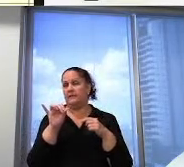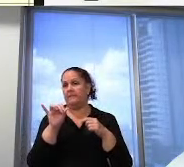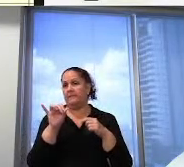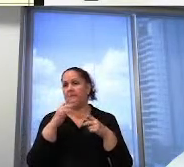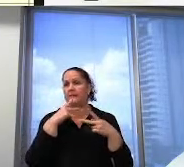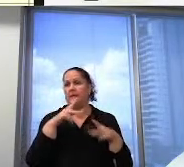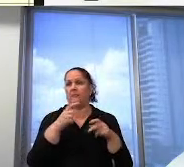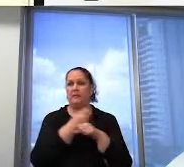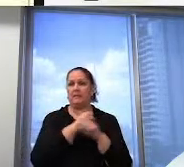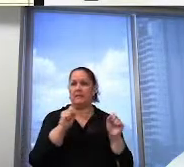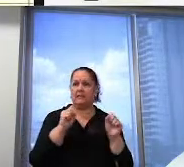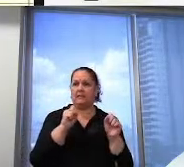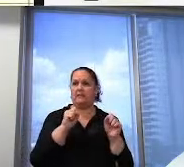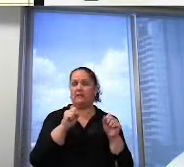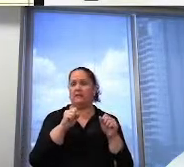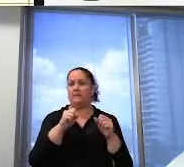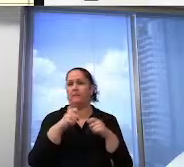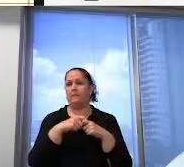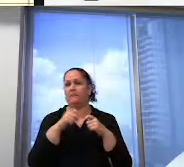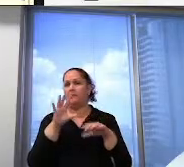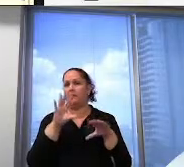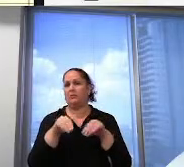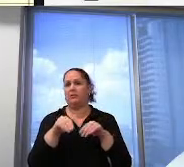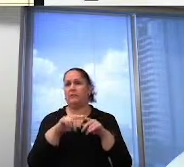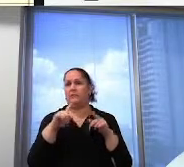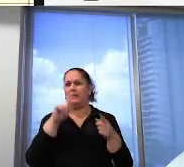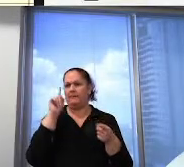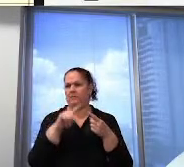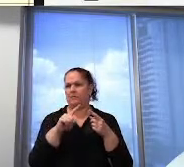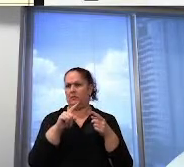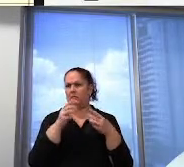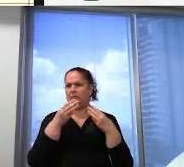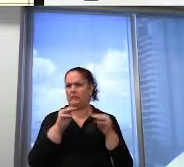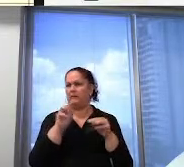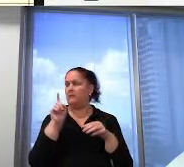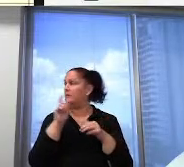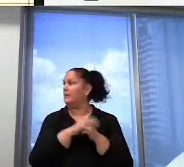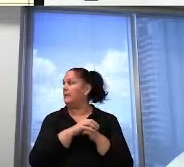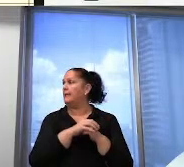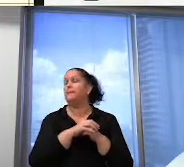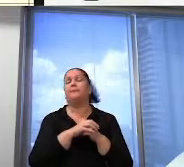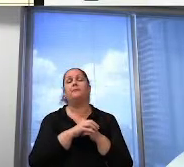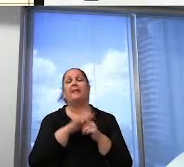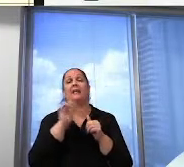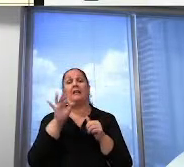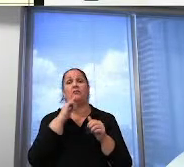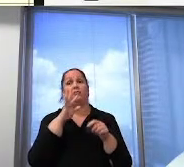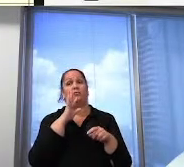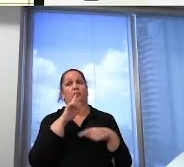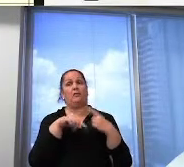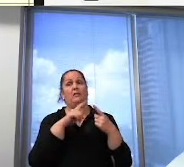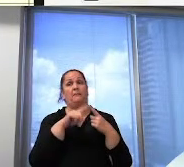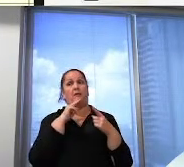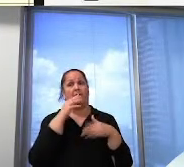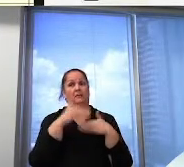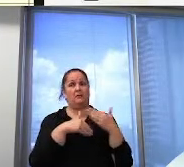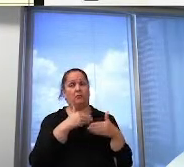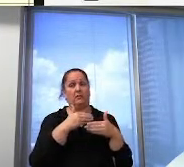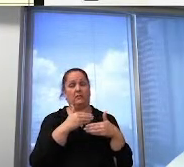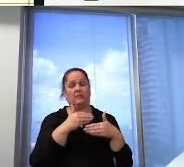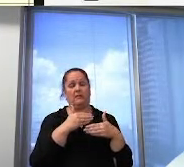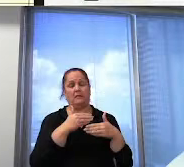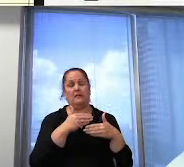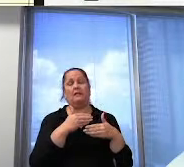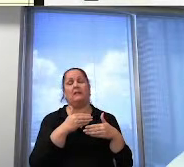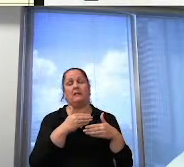like public safety power shutoffs as one mitigation measure? If you're making reference at that